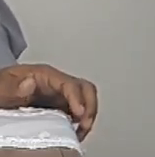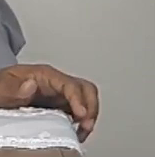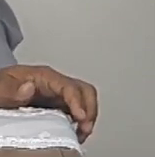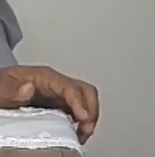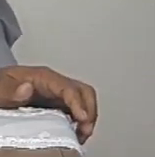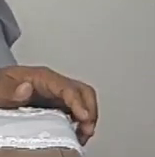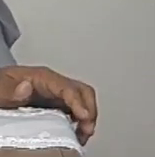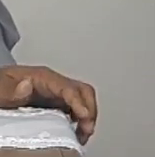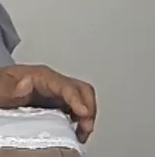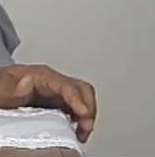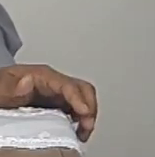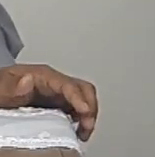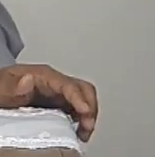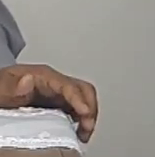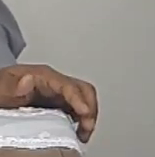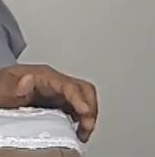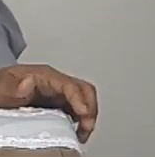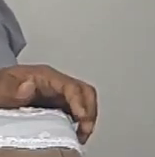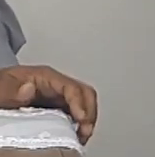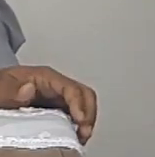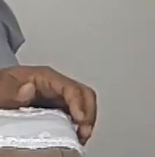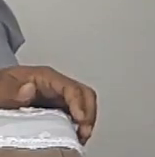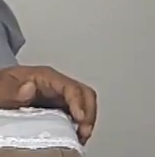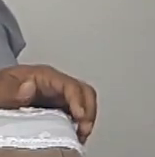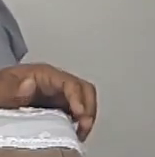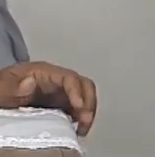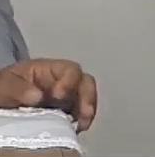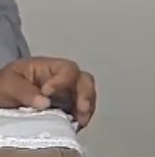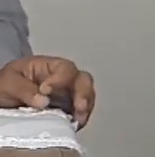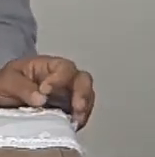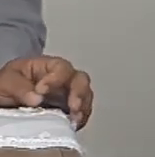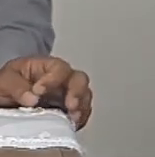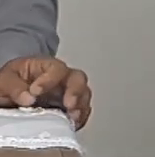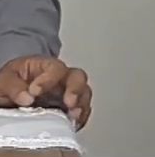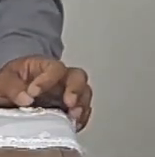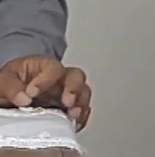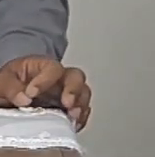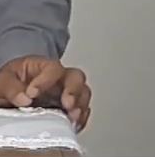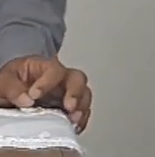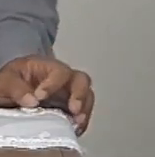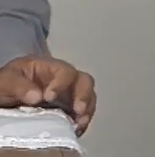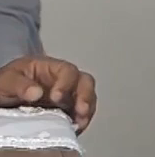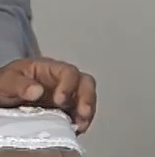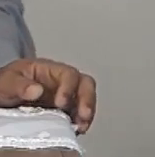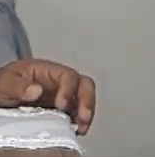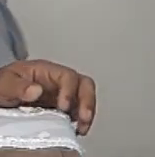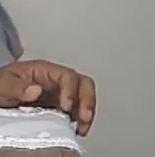salvation, but he rather pay for a perdition. The person wants,